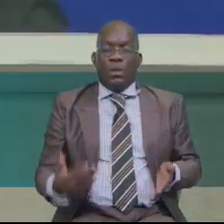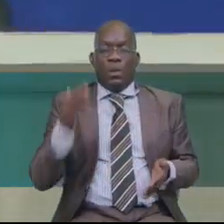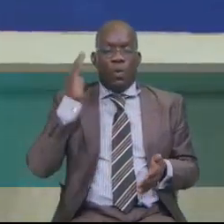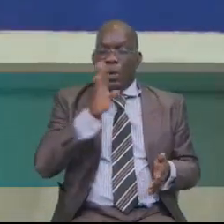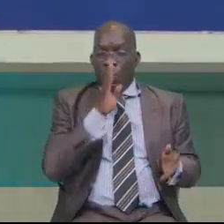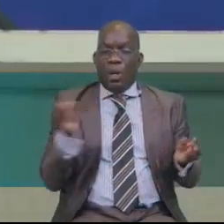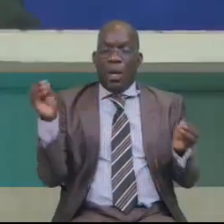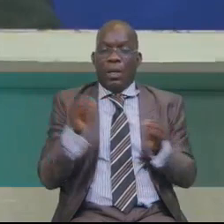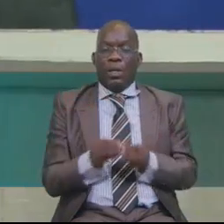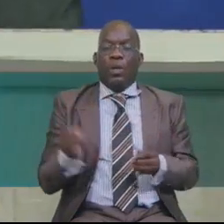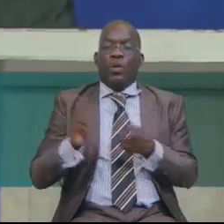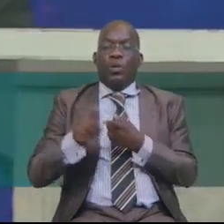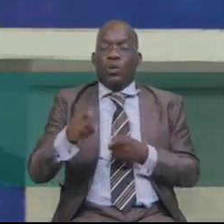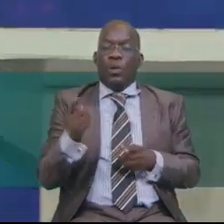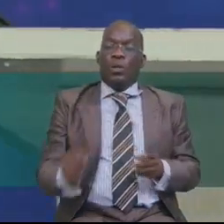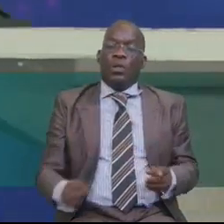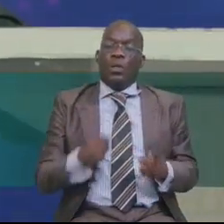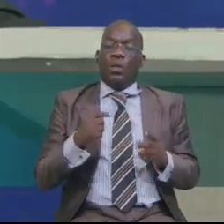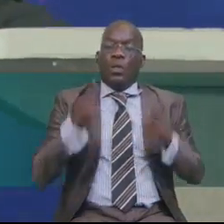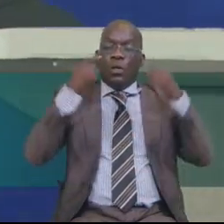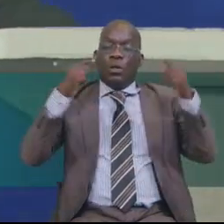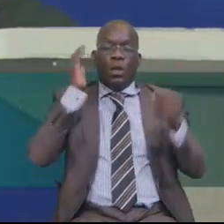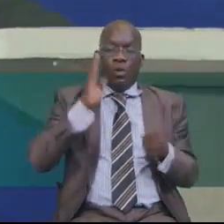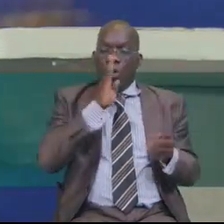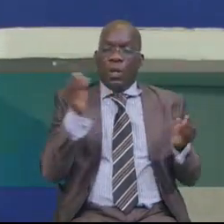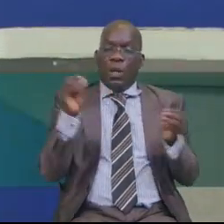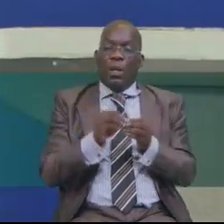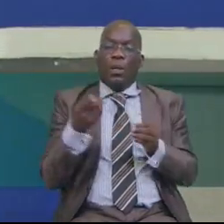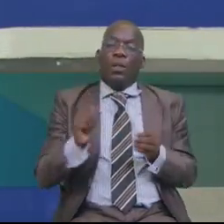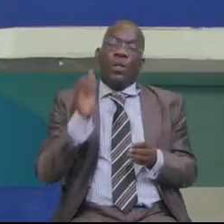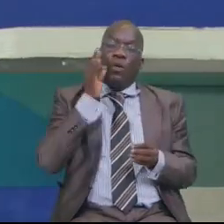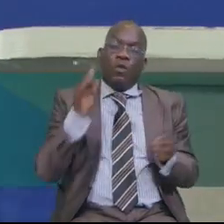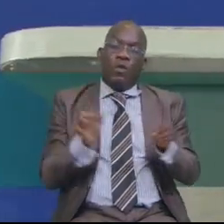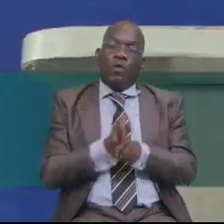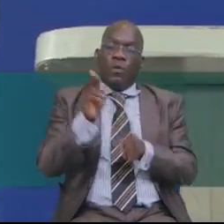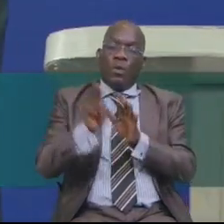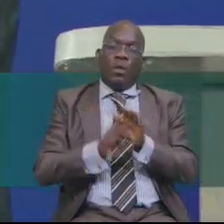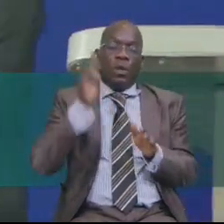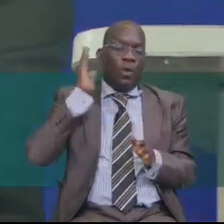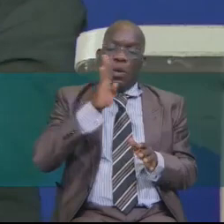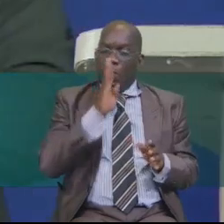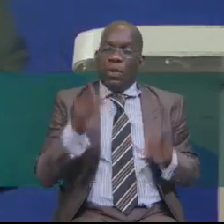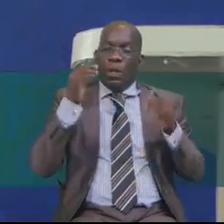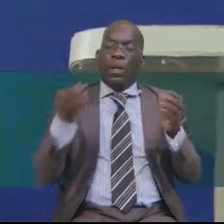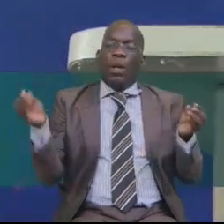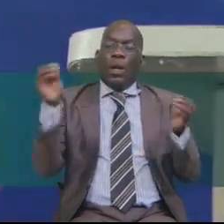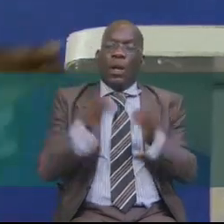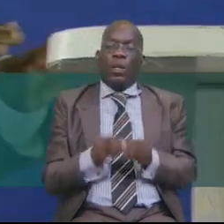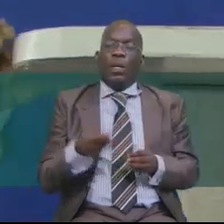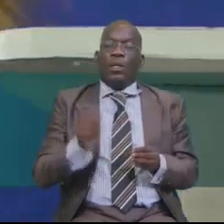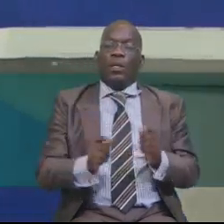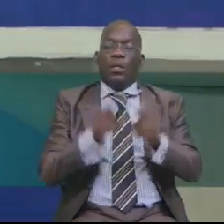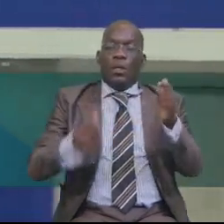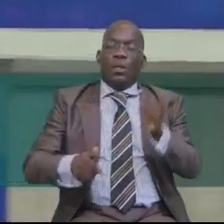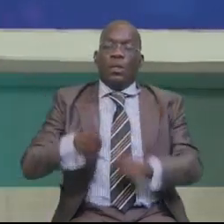success will be added. The fruitfulness will be added. The greatness will be added. And every blessing